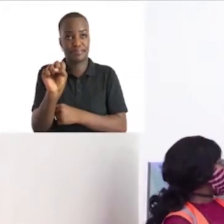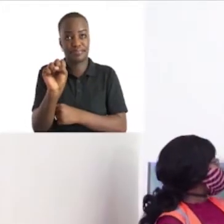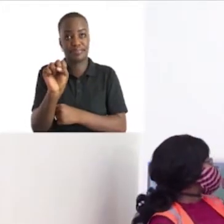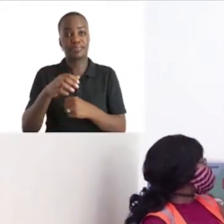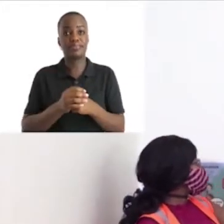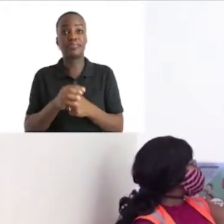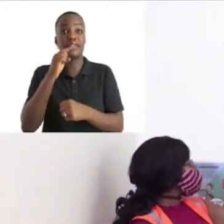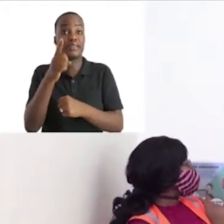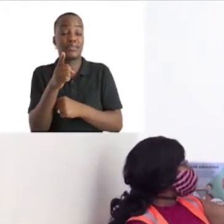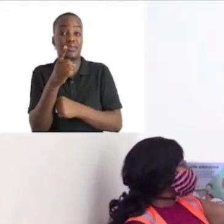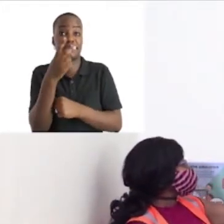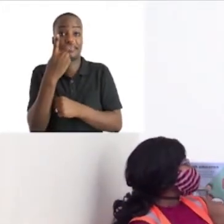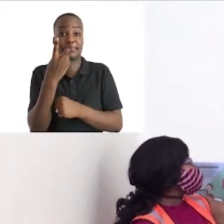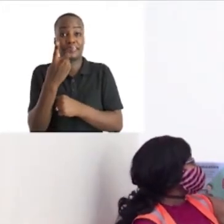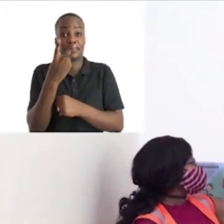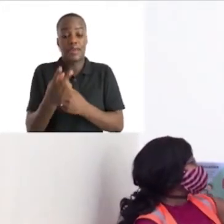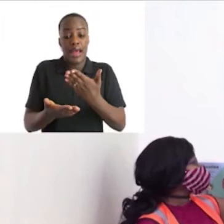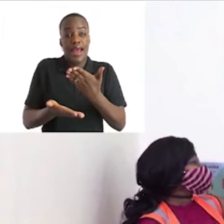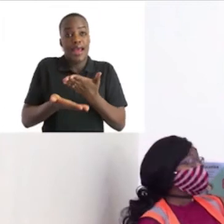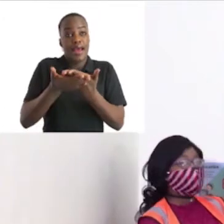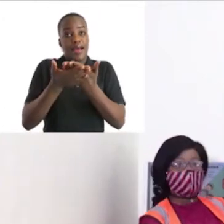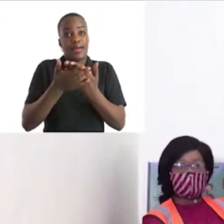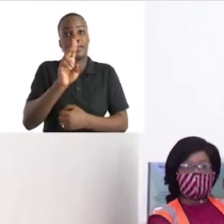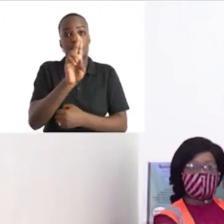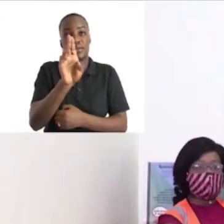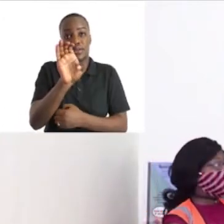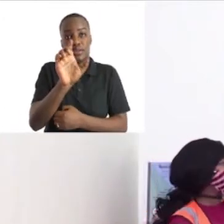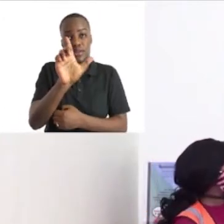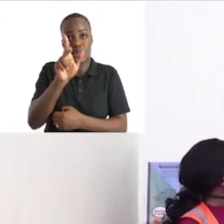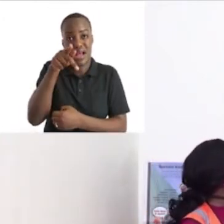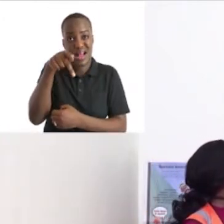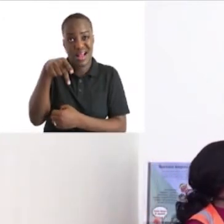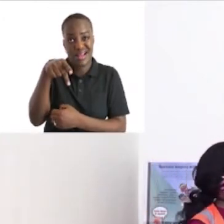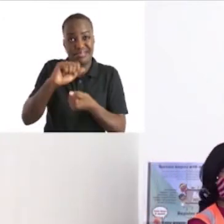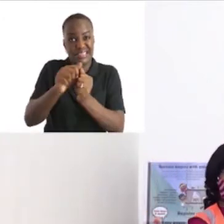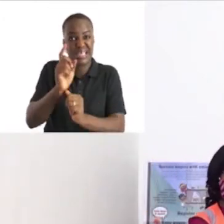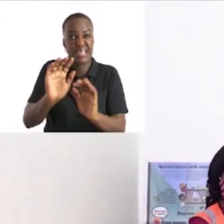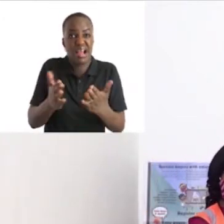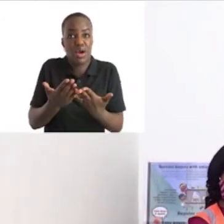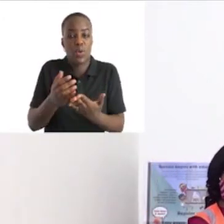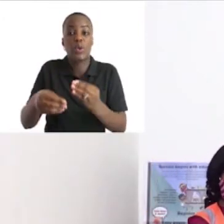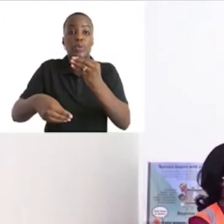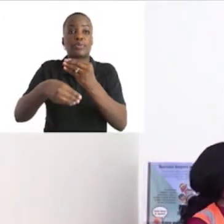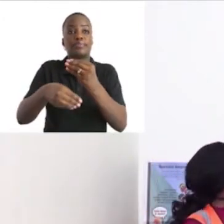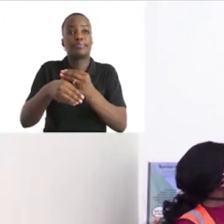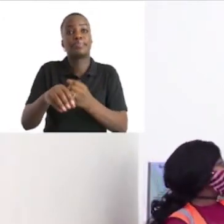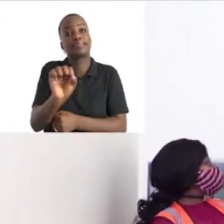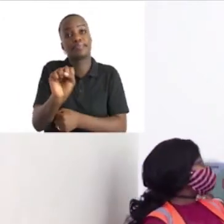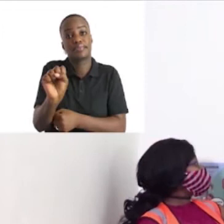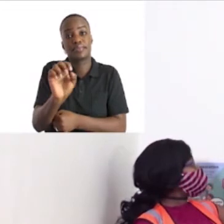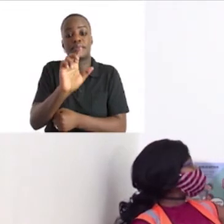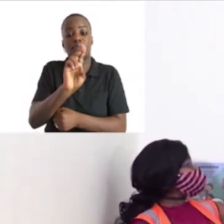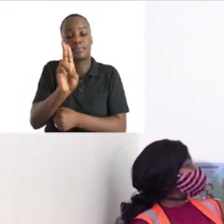If you take a look at the board, you're going to see that we have only changed it by adding an S. So the